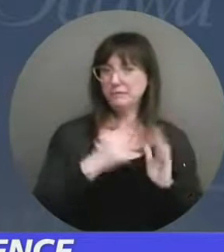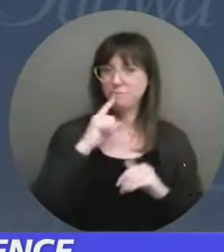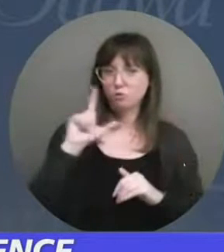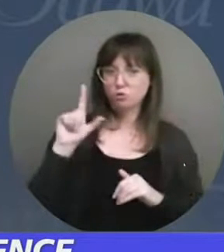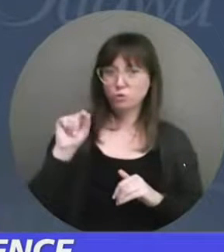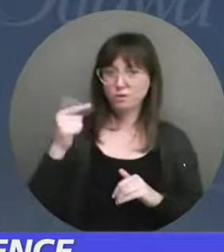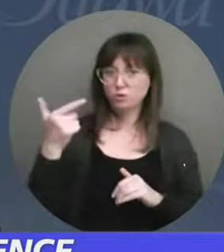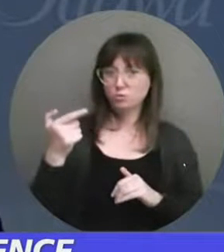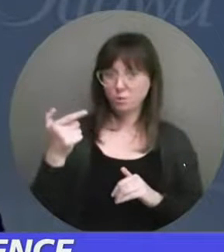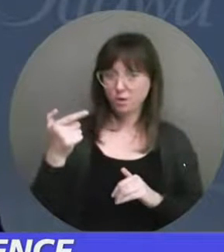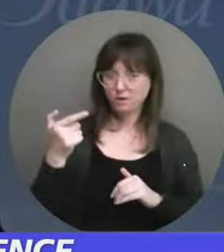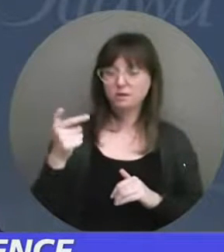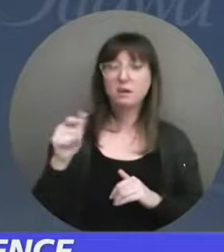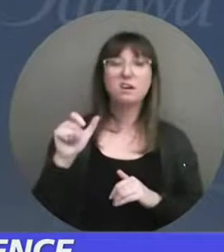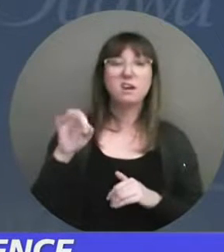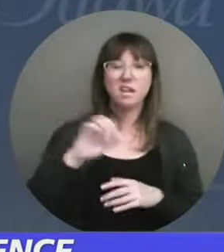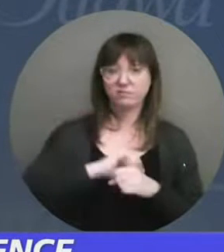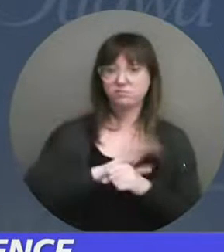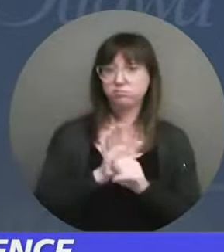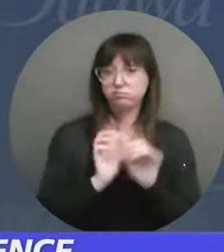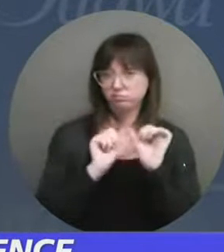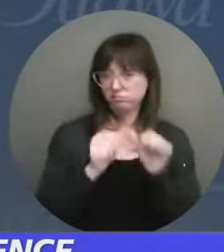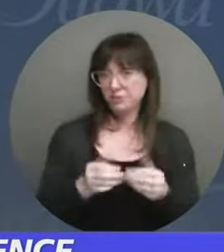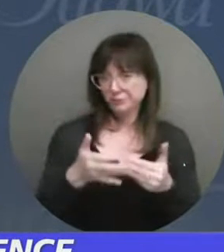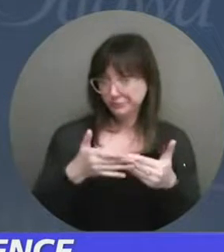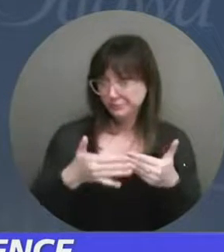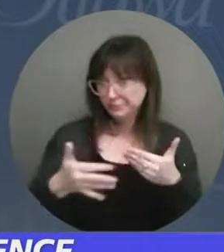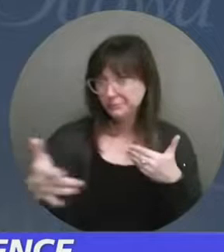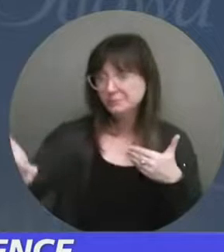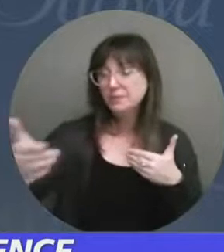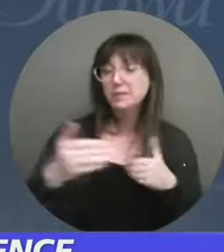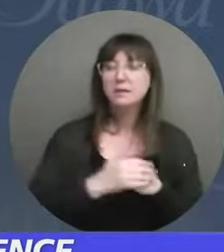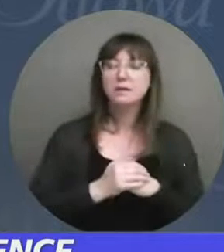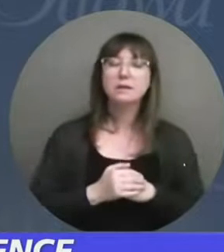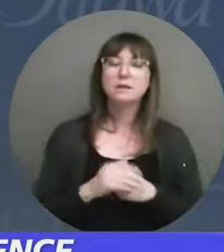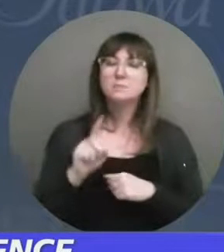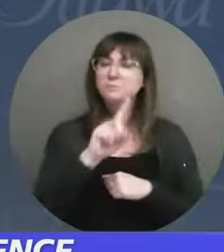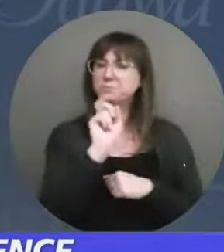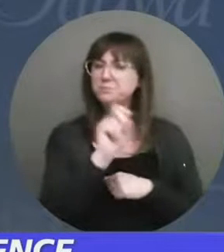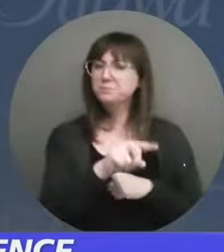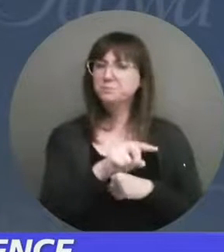if the pandemic continues for several months to come. My question is the following.